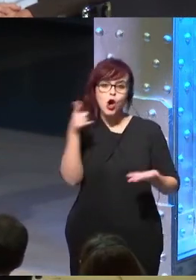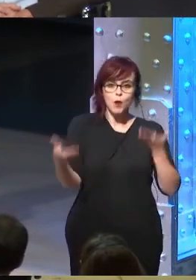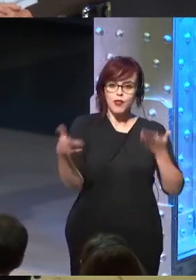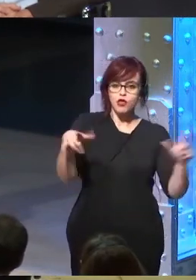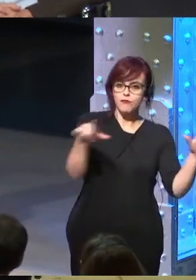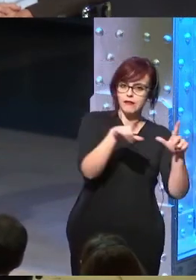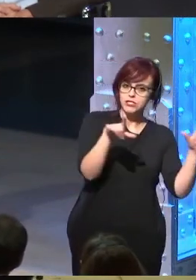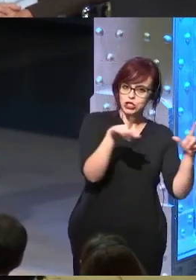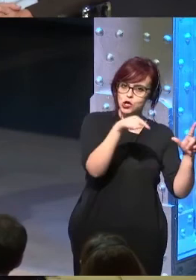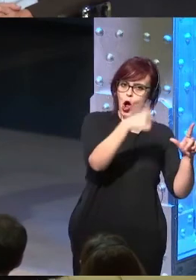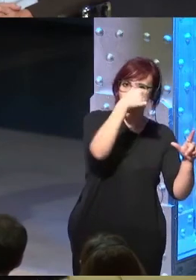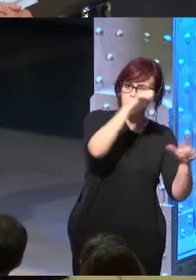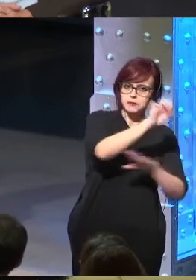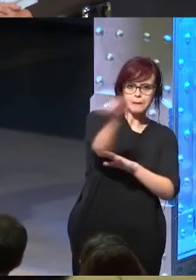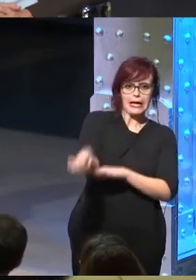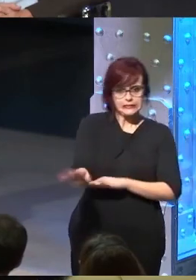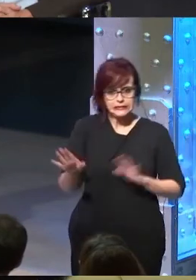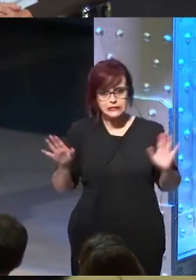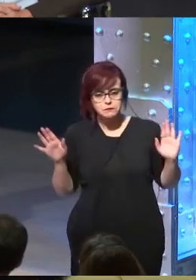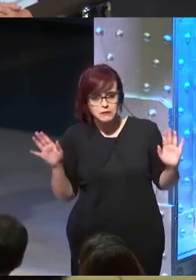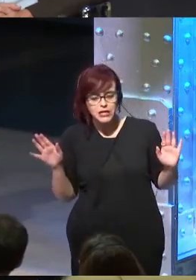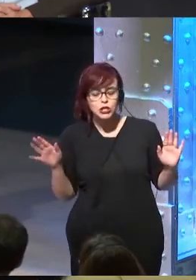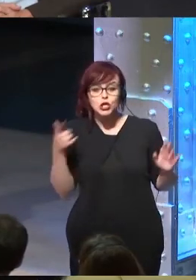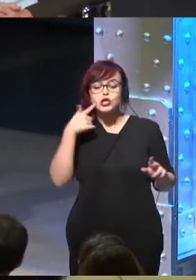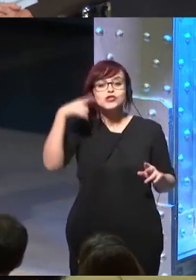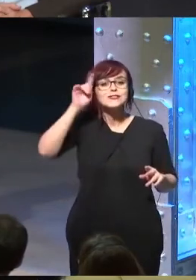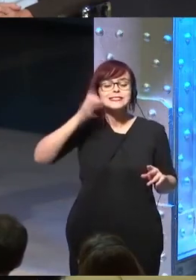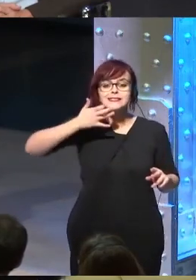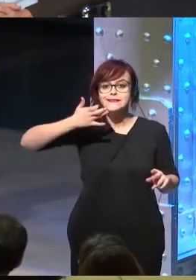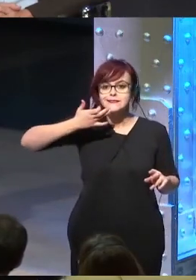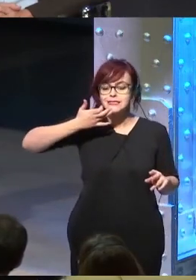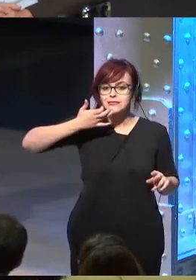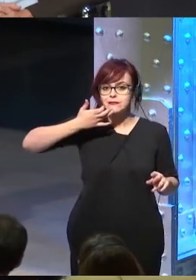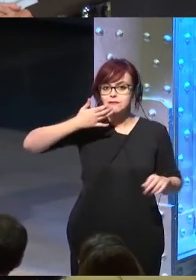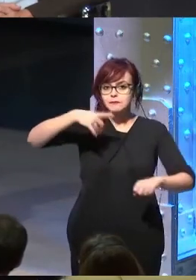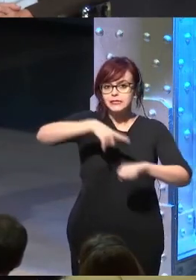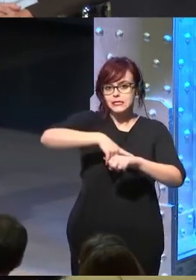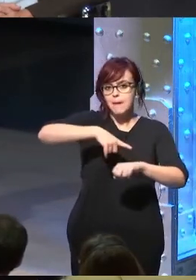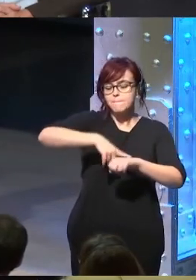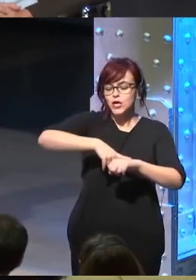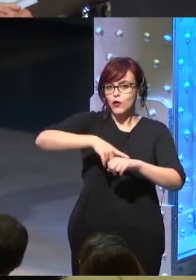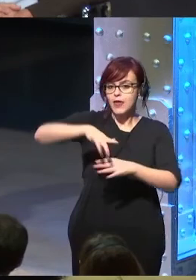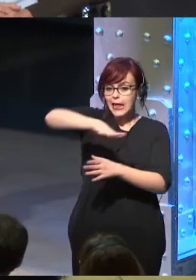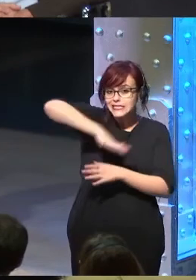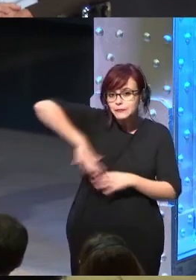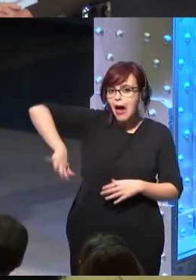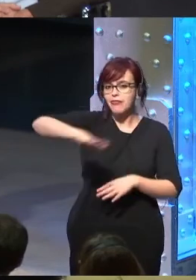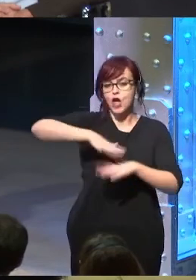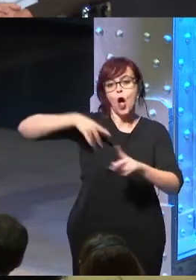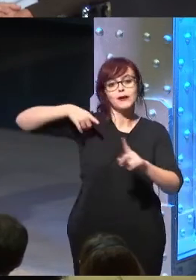I don't know about this ownership of time. I mean, in some ways you have to be right. You know, you can measure